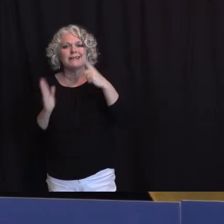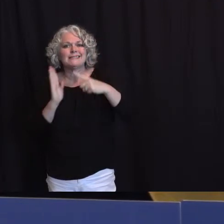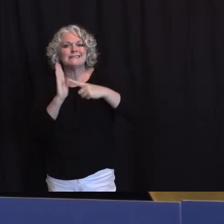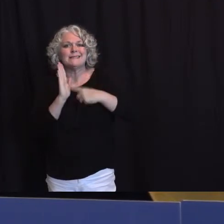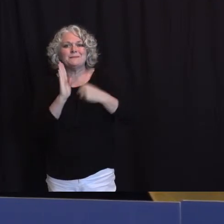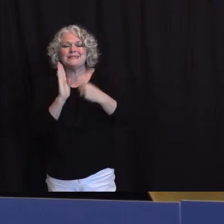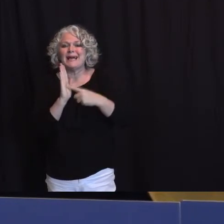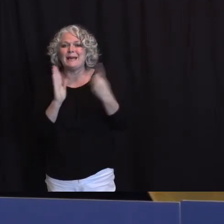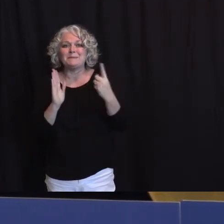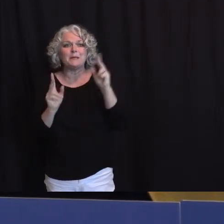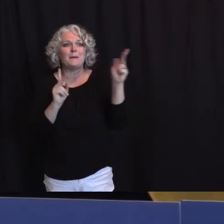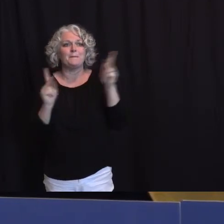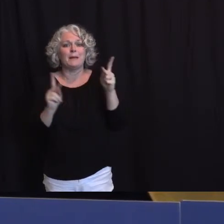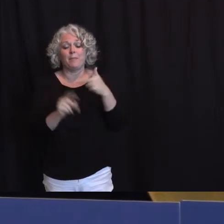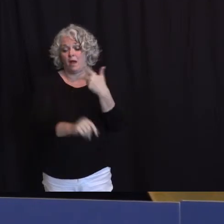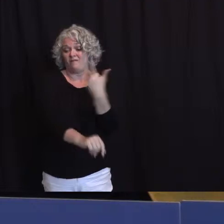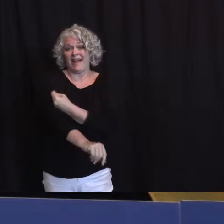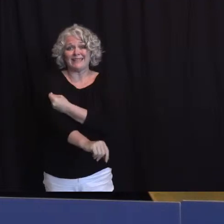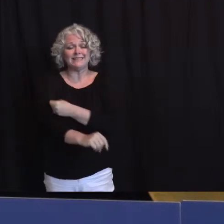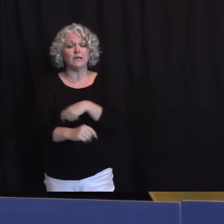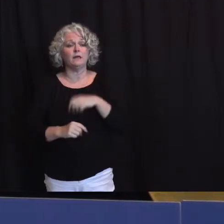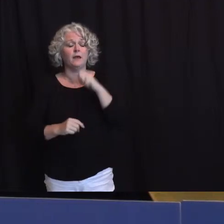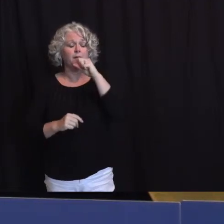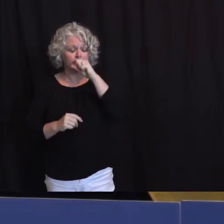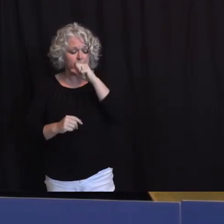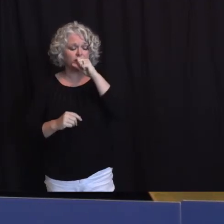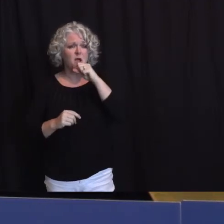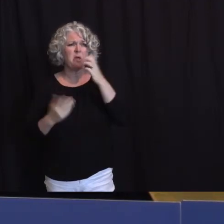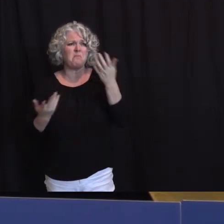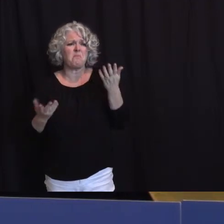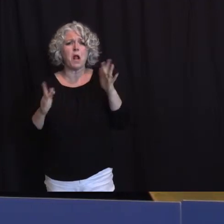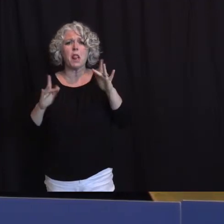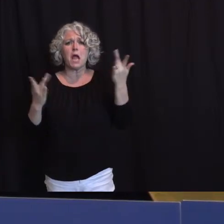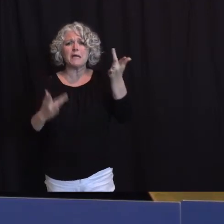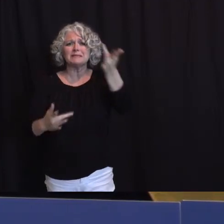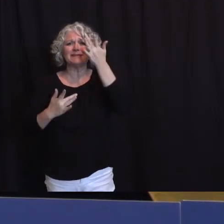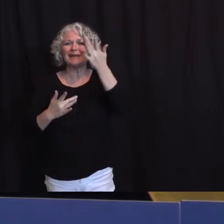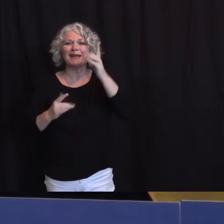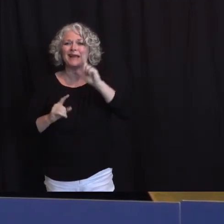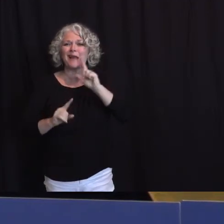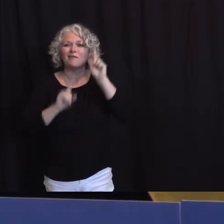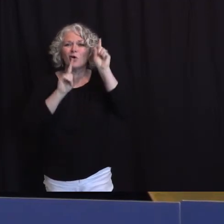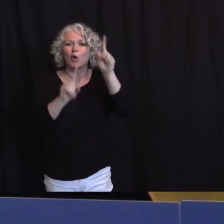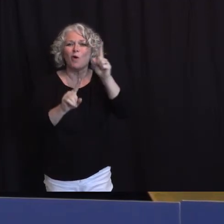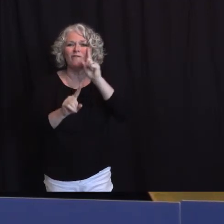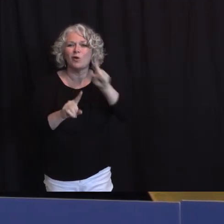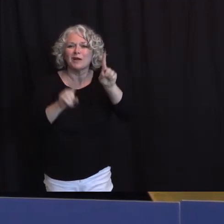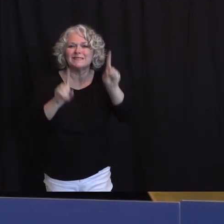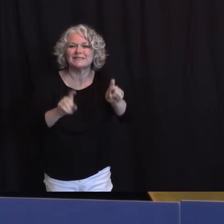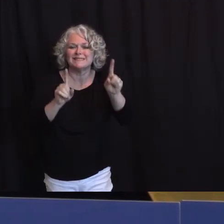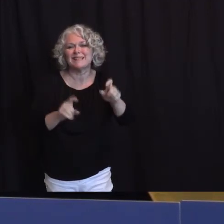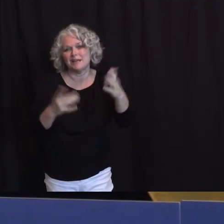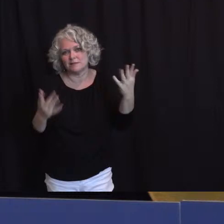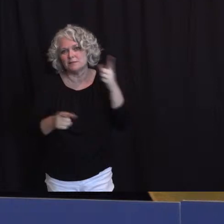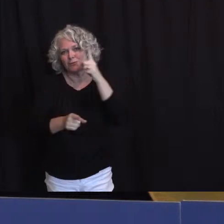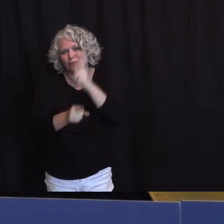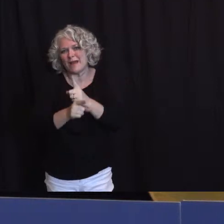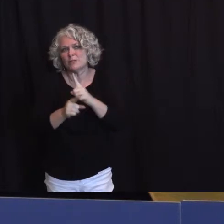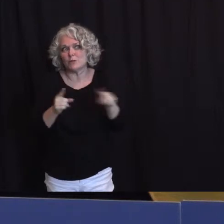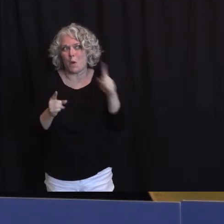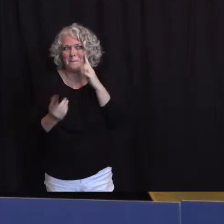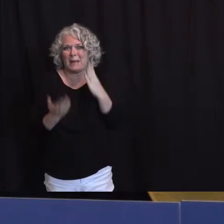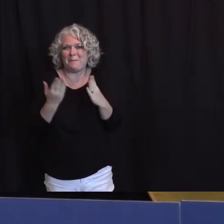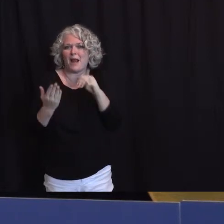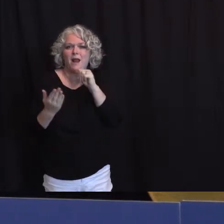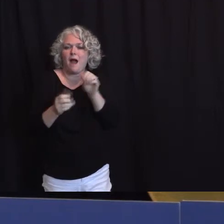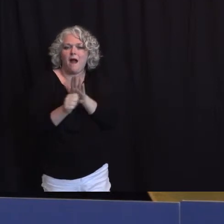vaccine breakthrough cases. That's why, you know, in terms of the actual, I don't want to say gold standard, but the more accurate way of